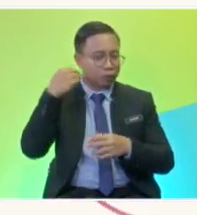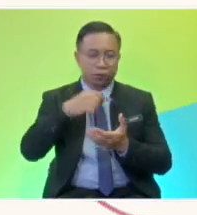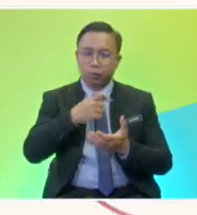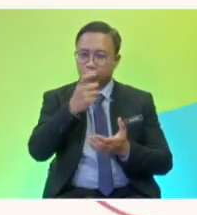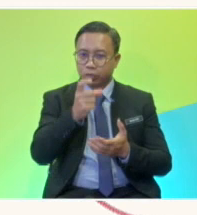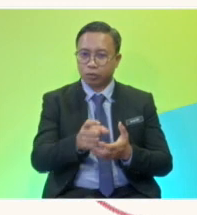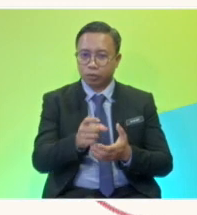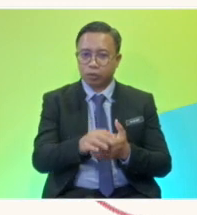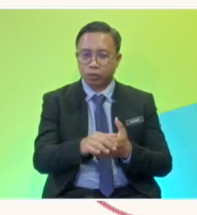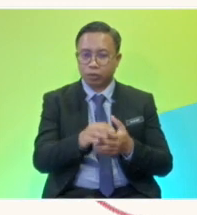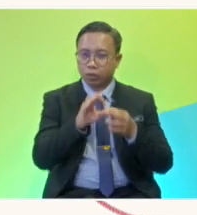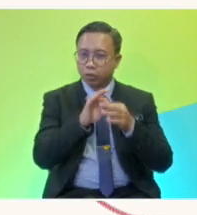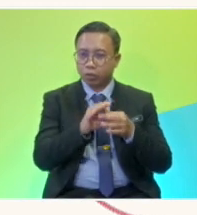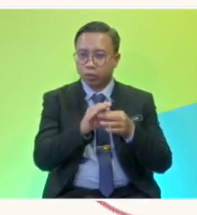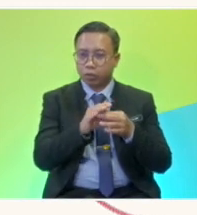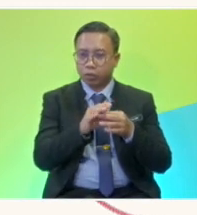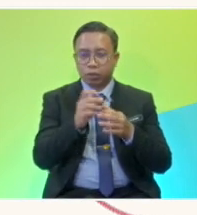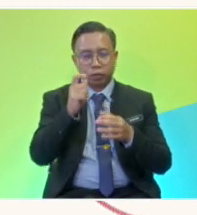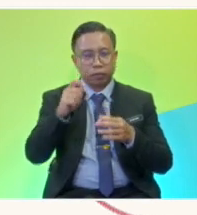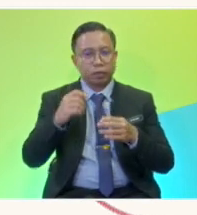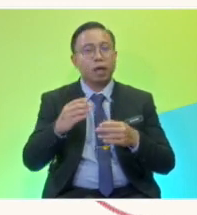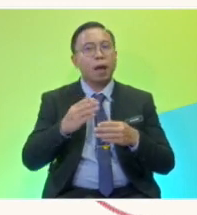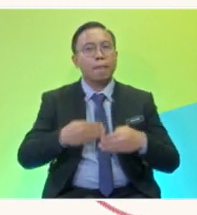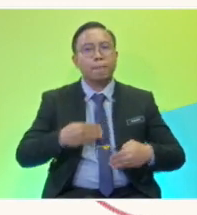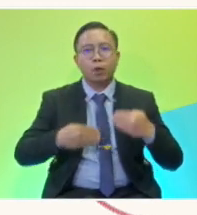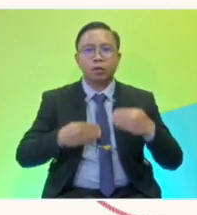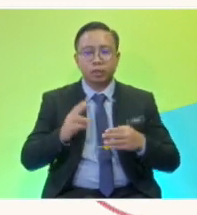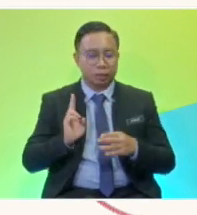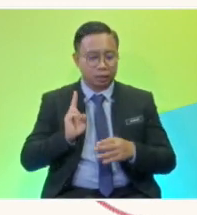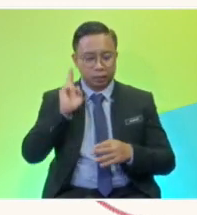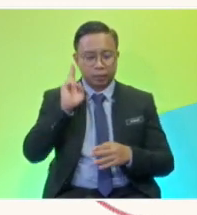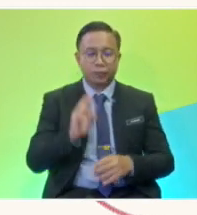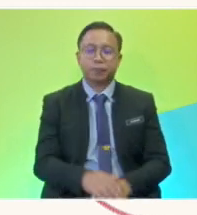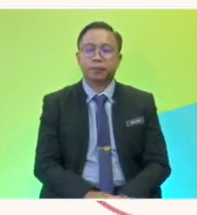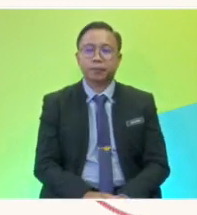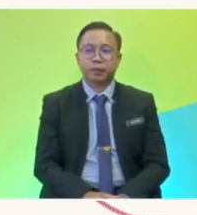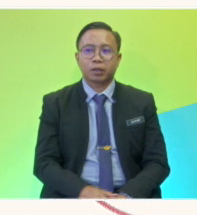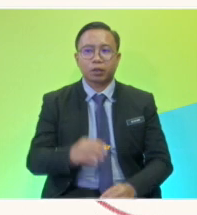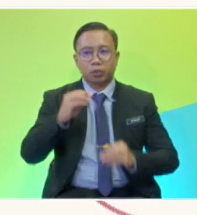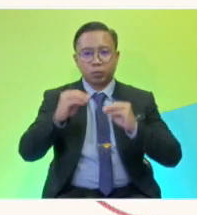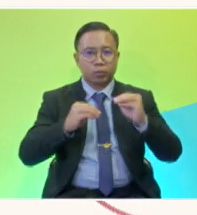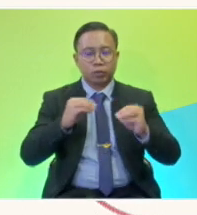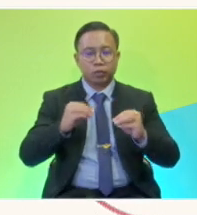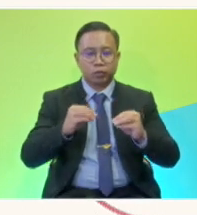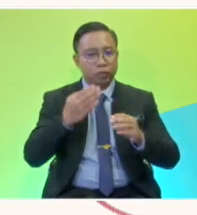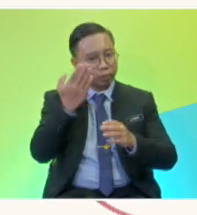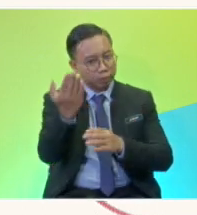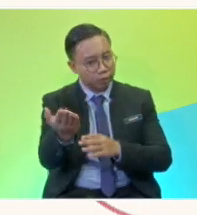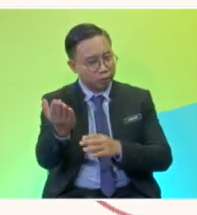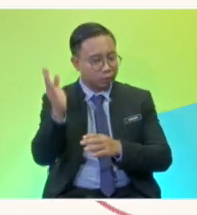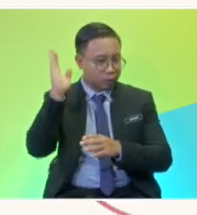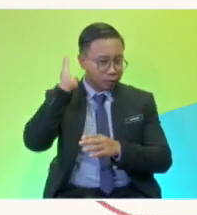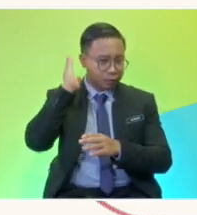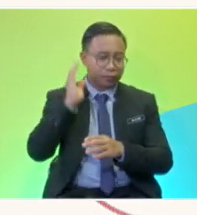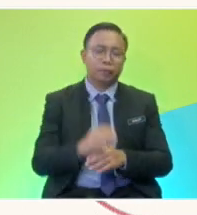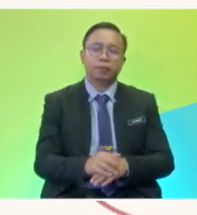to of the upper body is possible. Okay, so if you just move in front or move back or side,